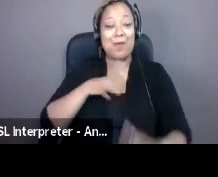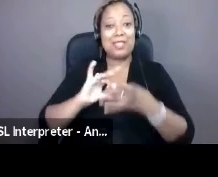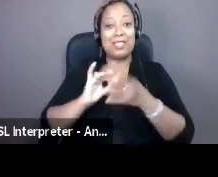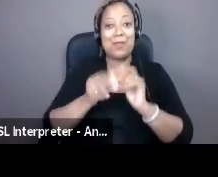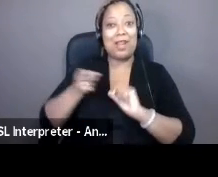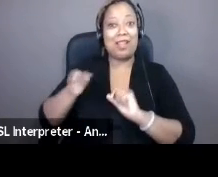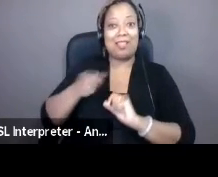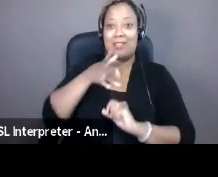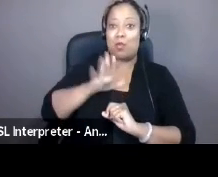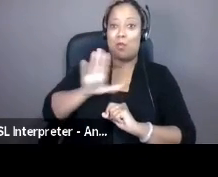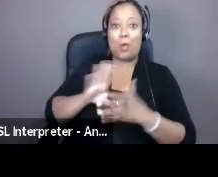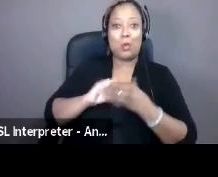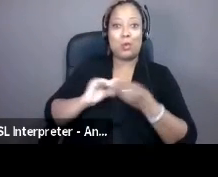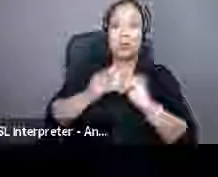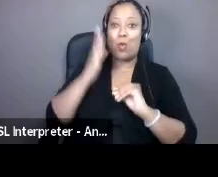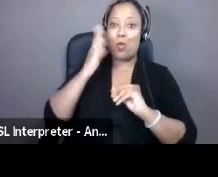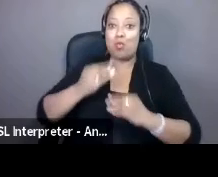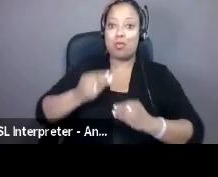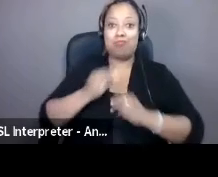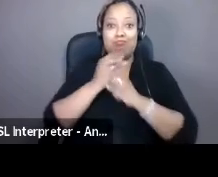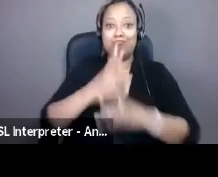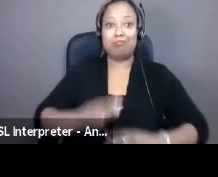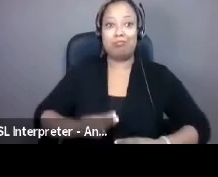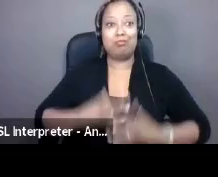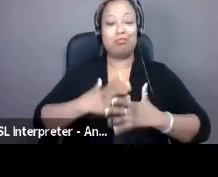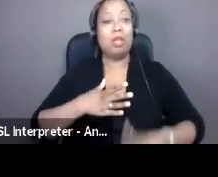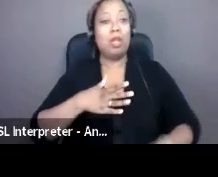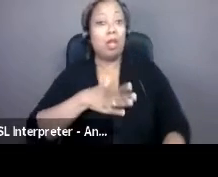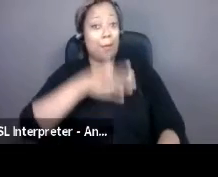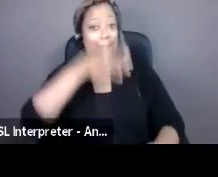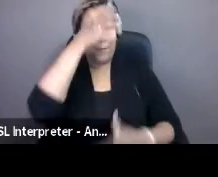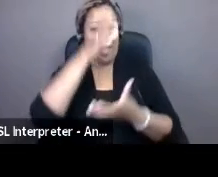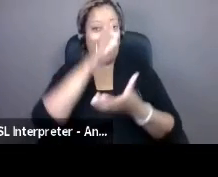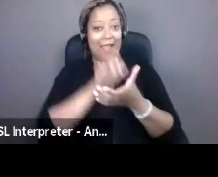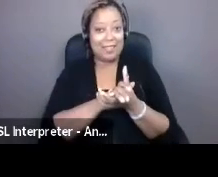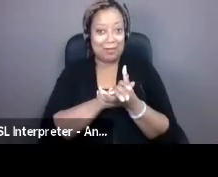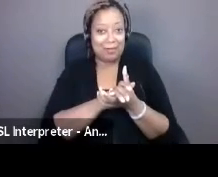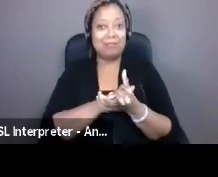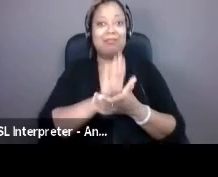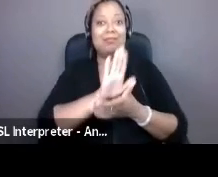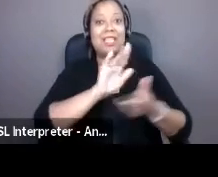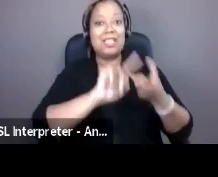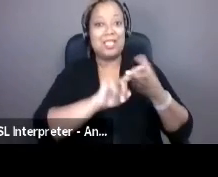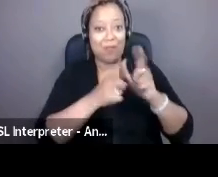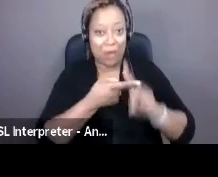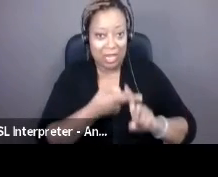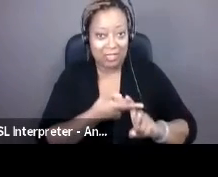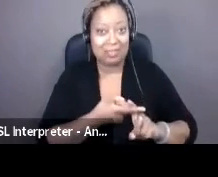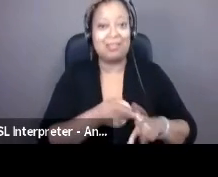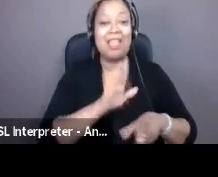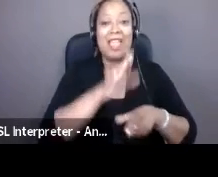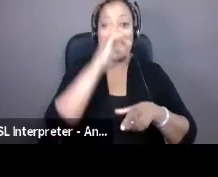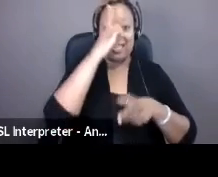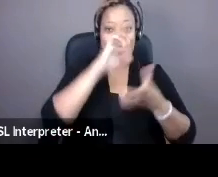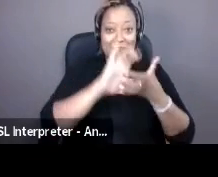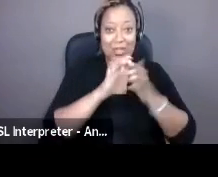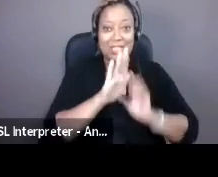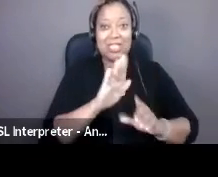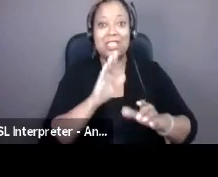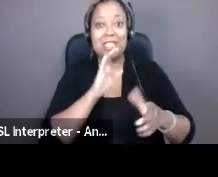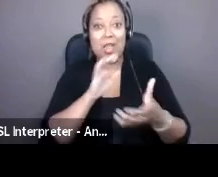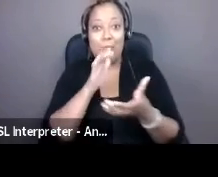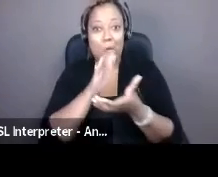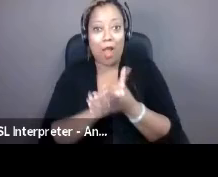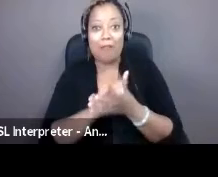to take on any barriers of your own. My husband's friends' wives, they would meet at the golf course every